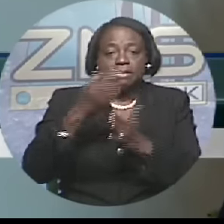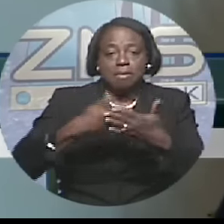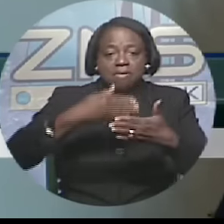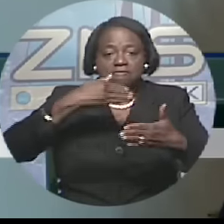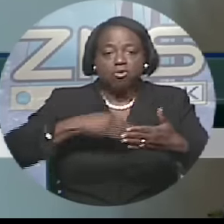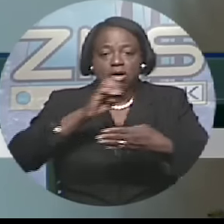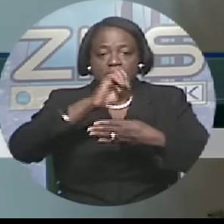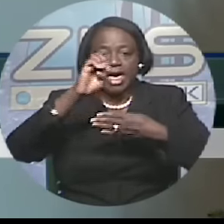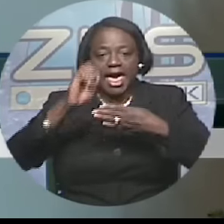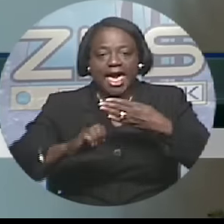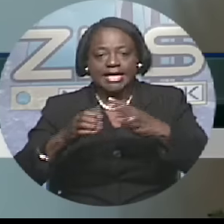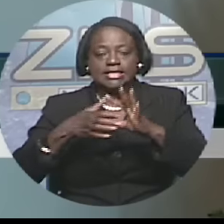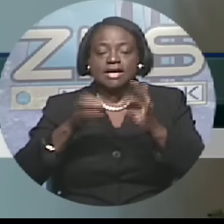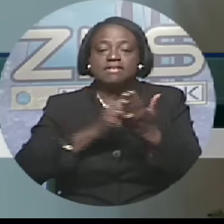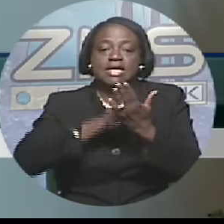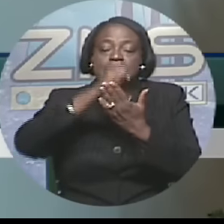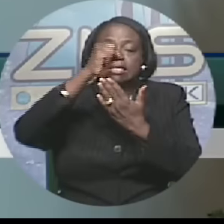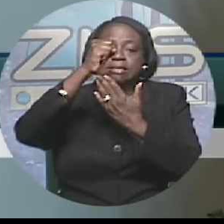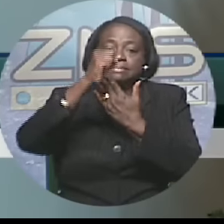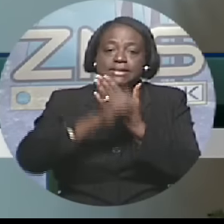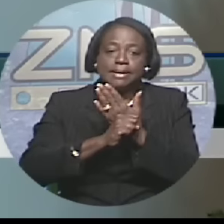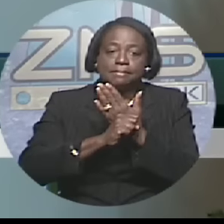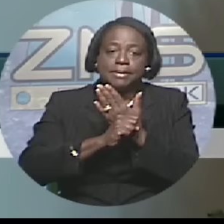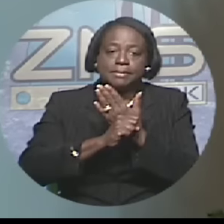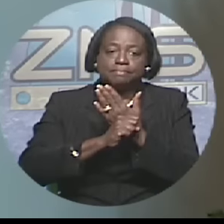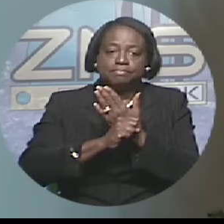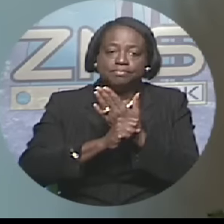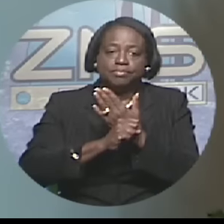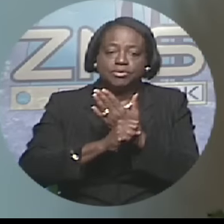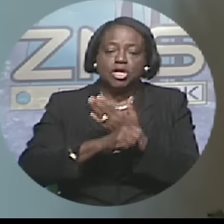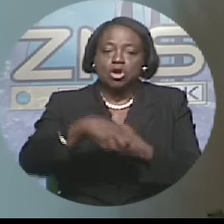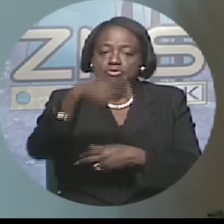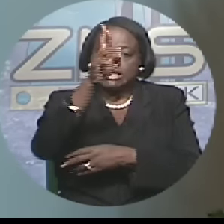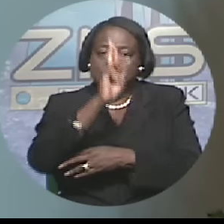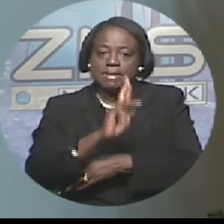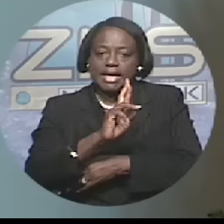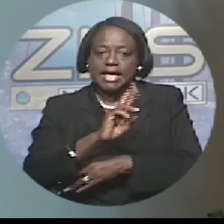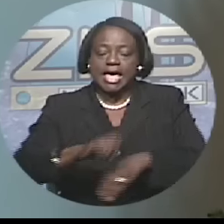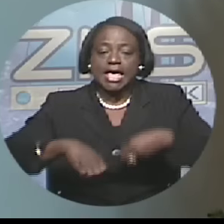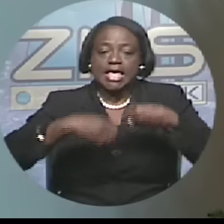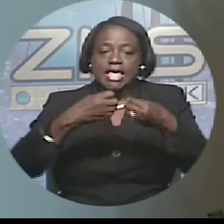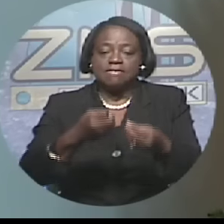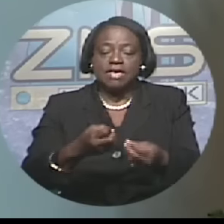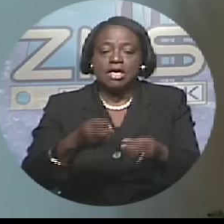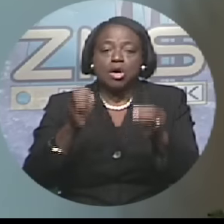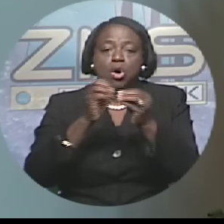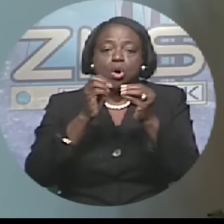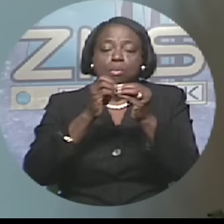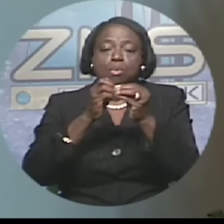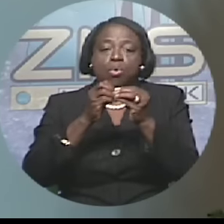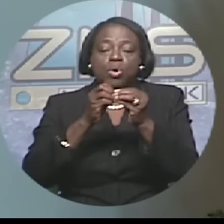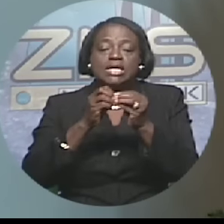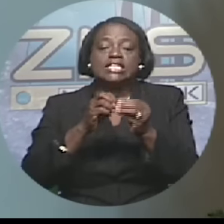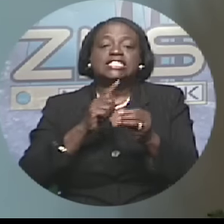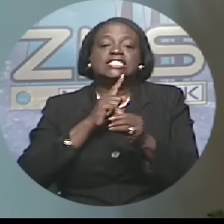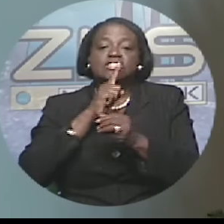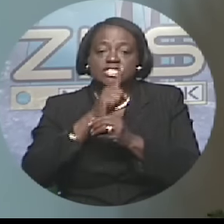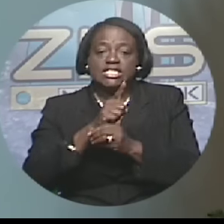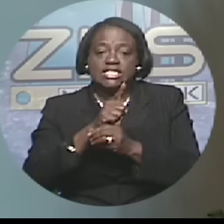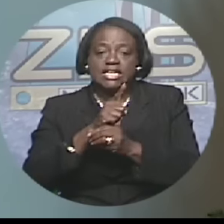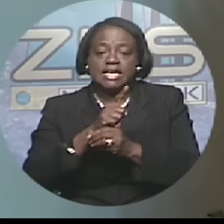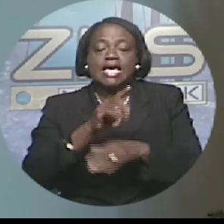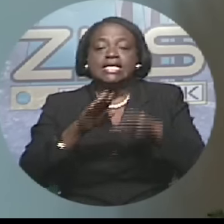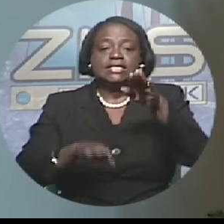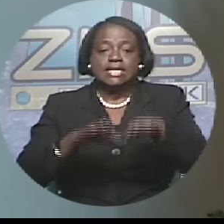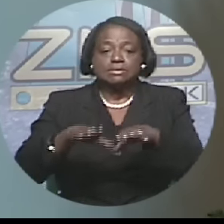December with respect to giving more certainty as to the steps that will be taken. They're being worked out and worked